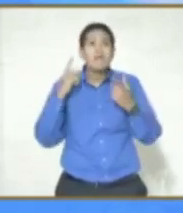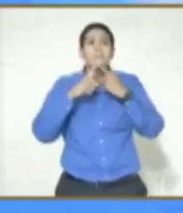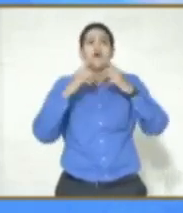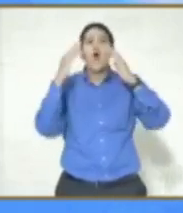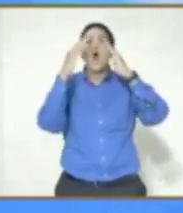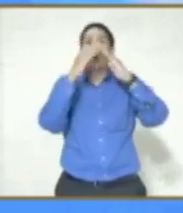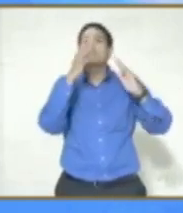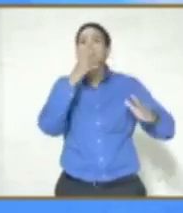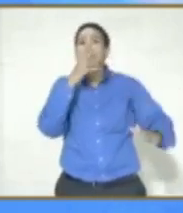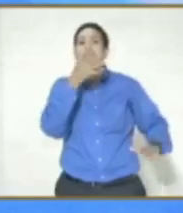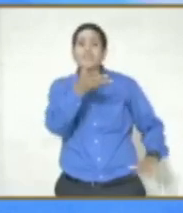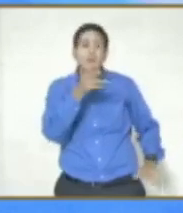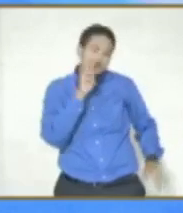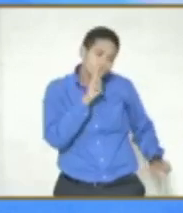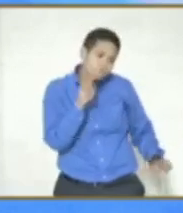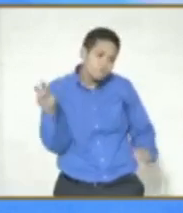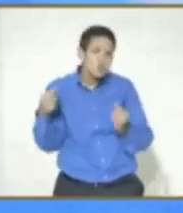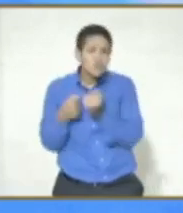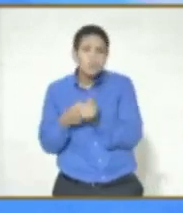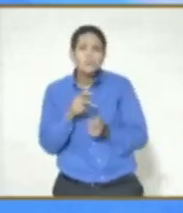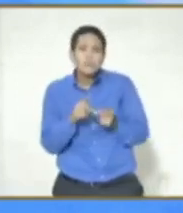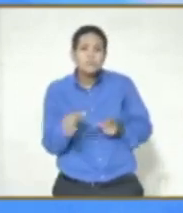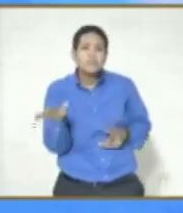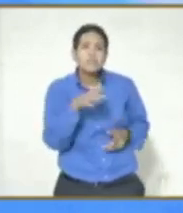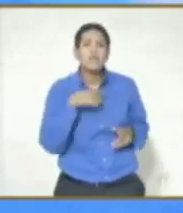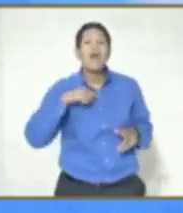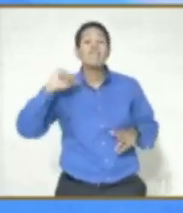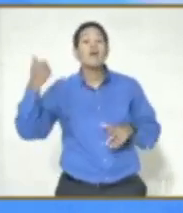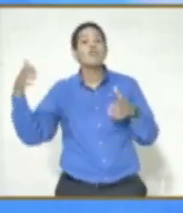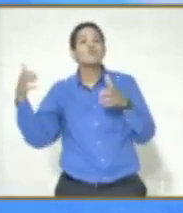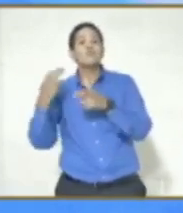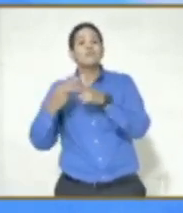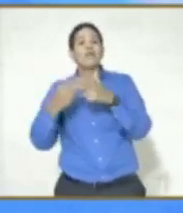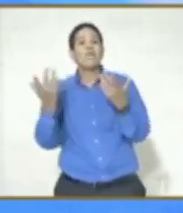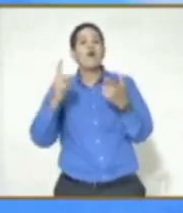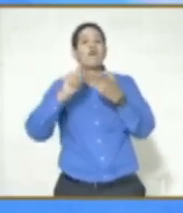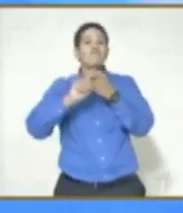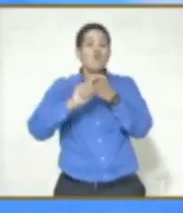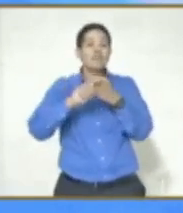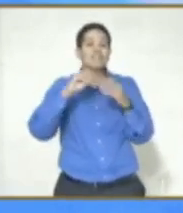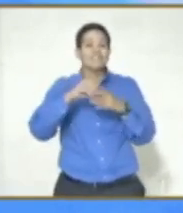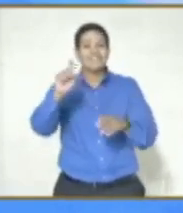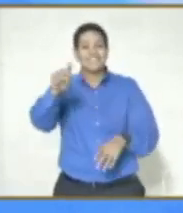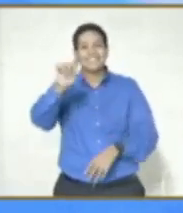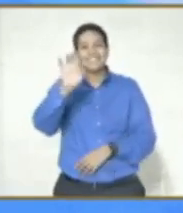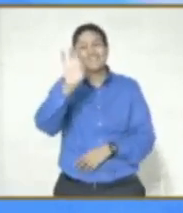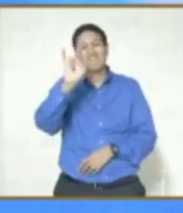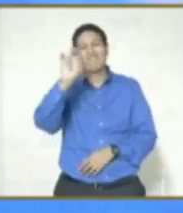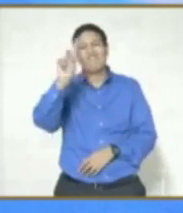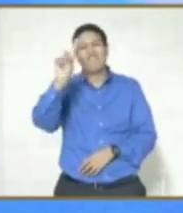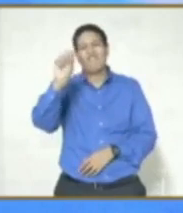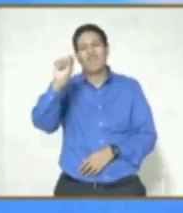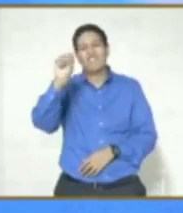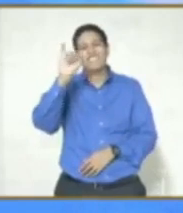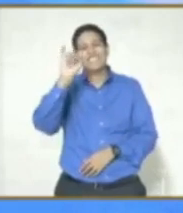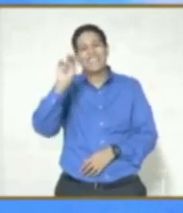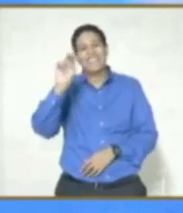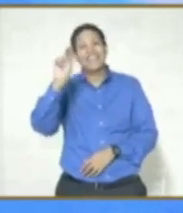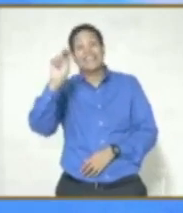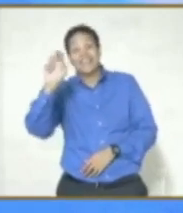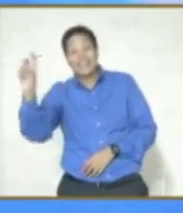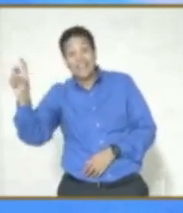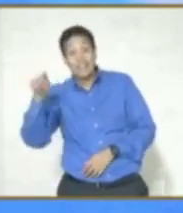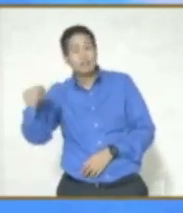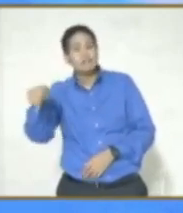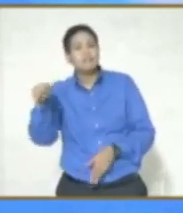mother. We have another group, Friends in Need. This is a group that feeds about 45 persons on a